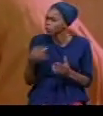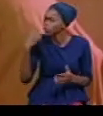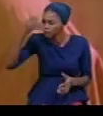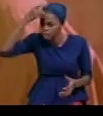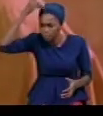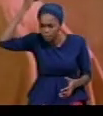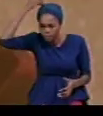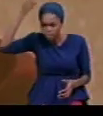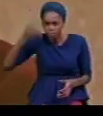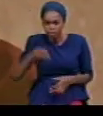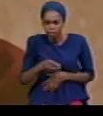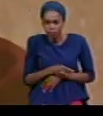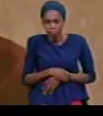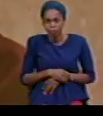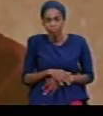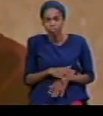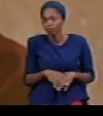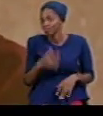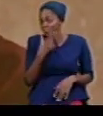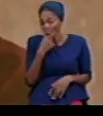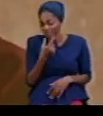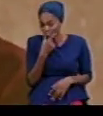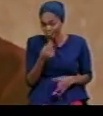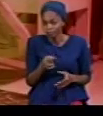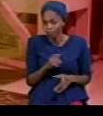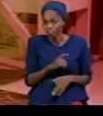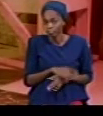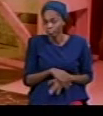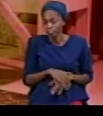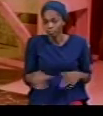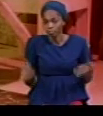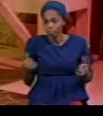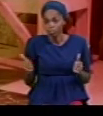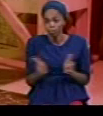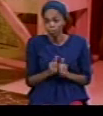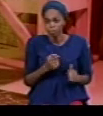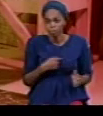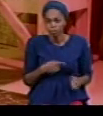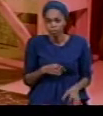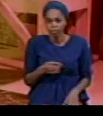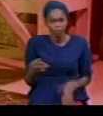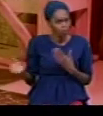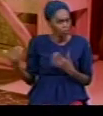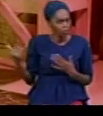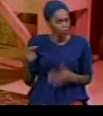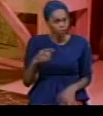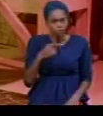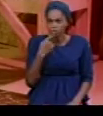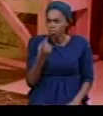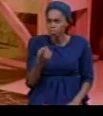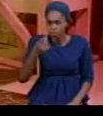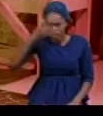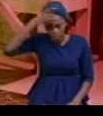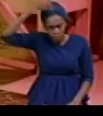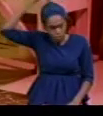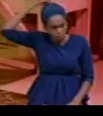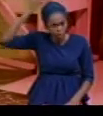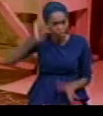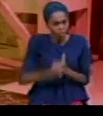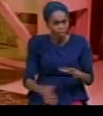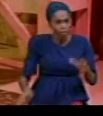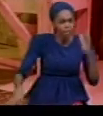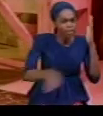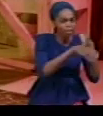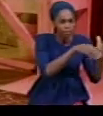Hey, don't play pranks on me. The same Daniel you were talking to me about that was thrown into the lion's den and